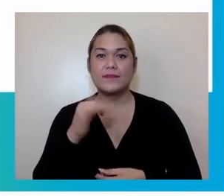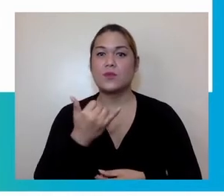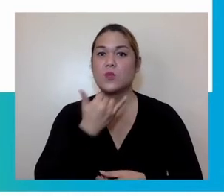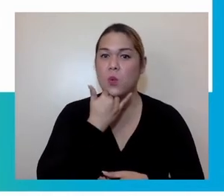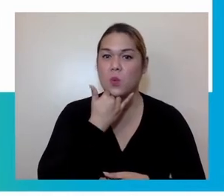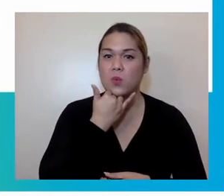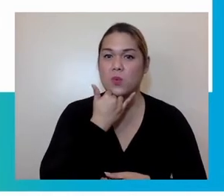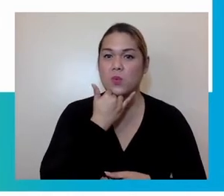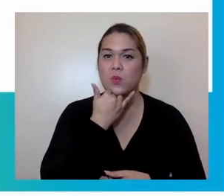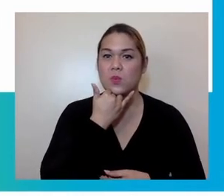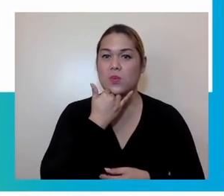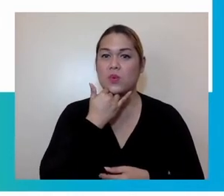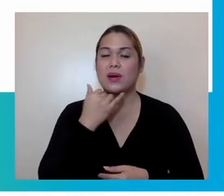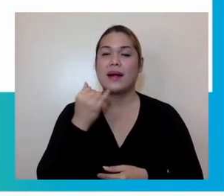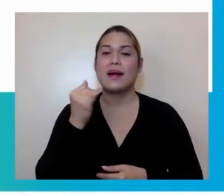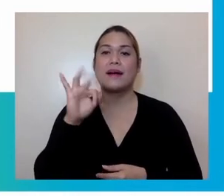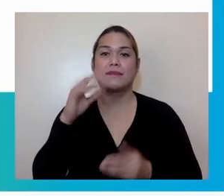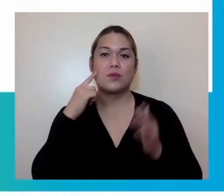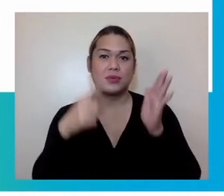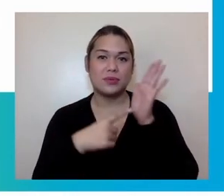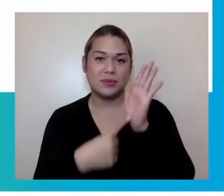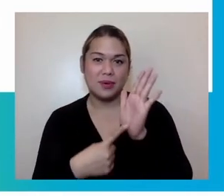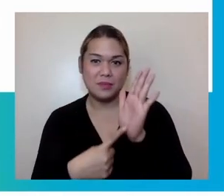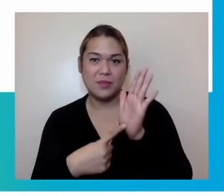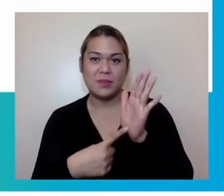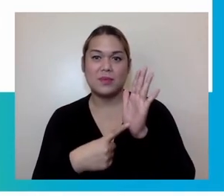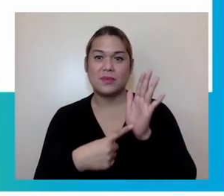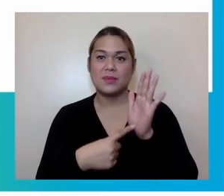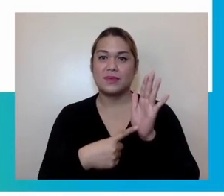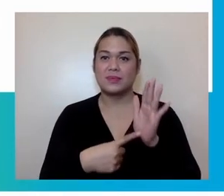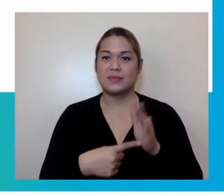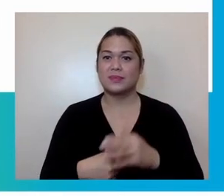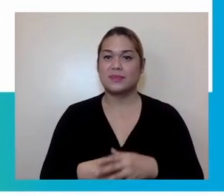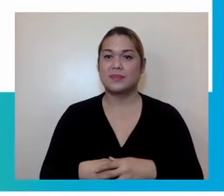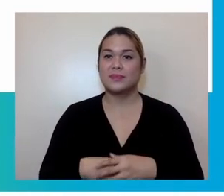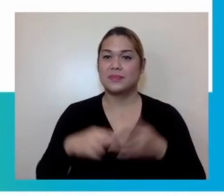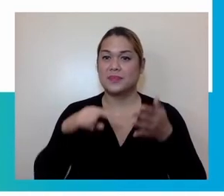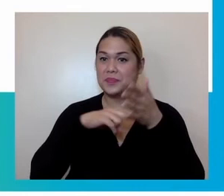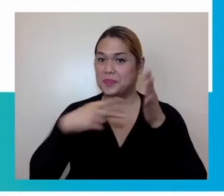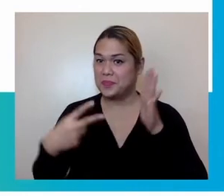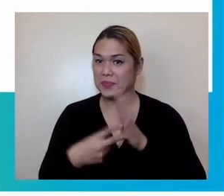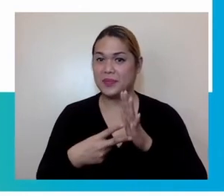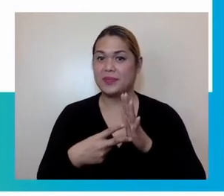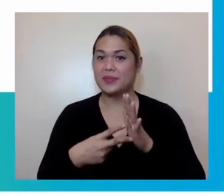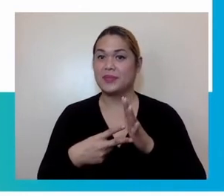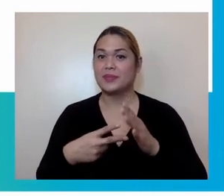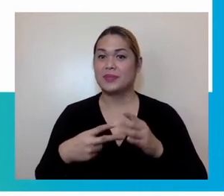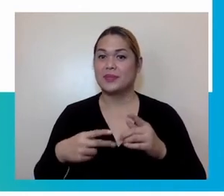be adopted in the new ADB energy policy. Next slide, please.